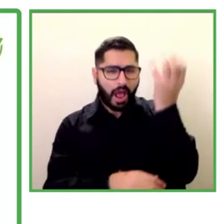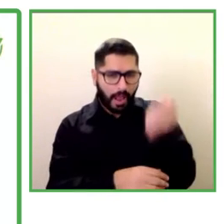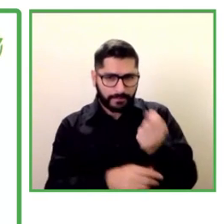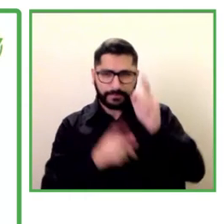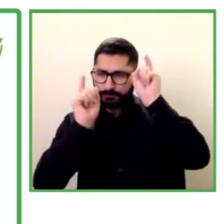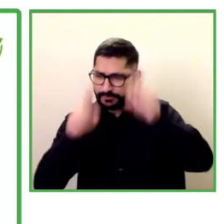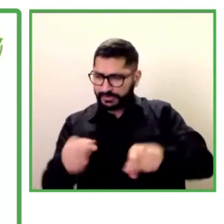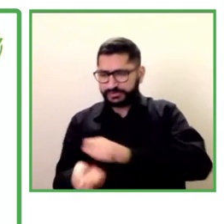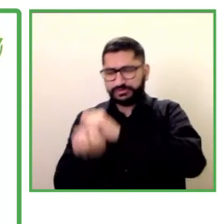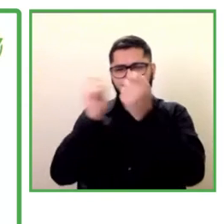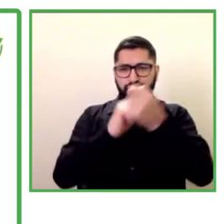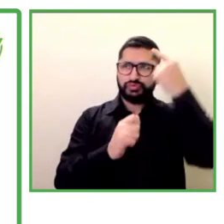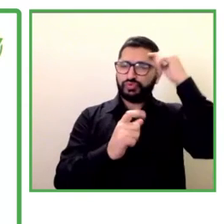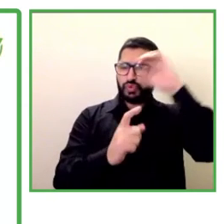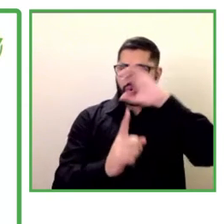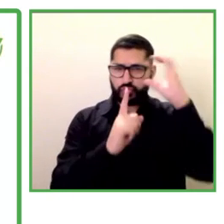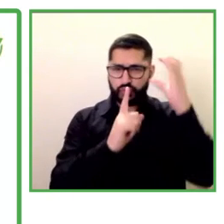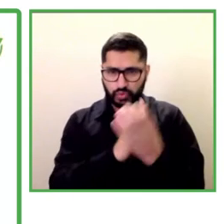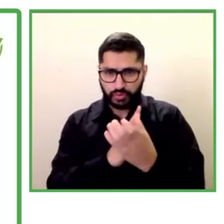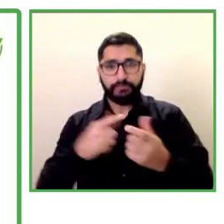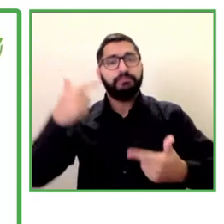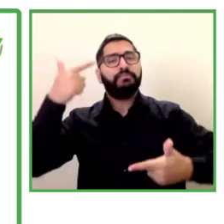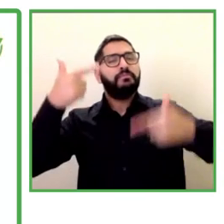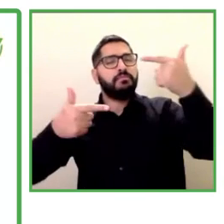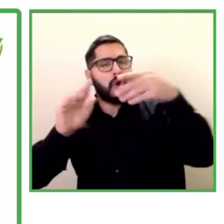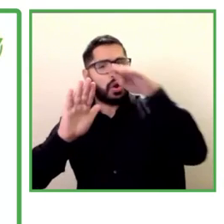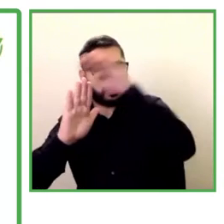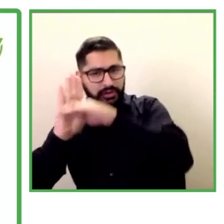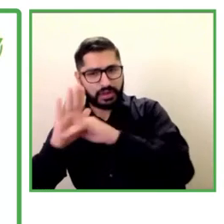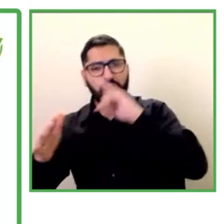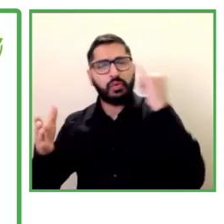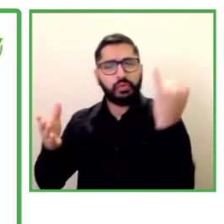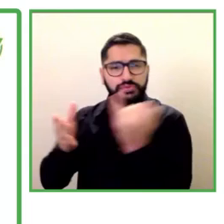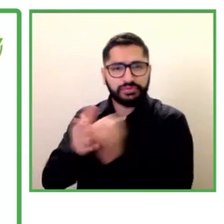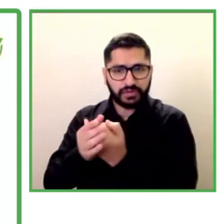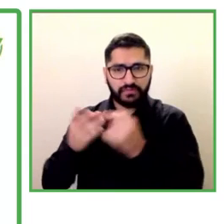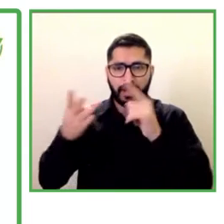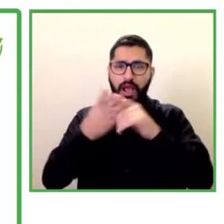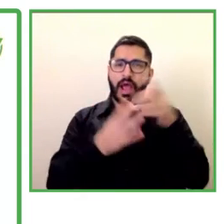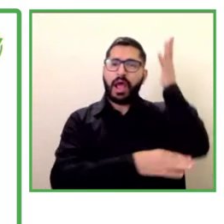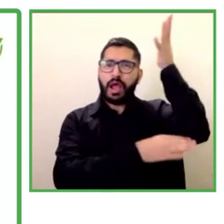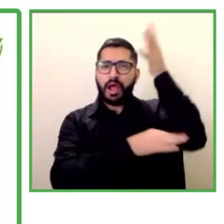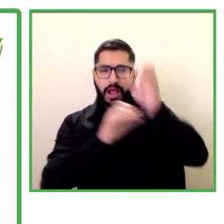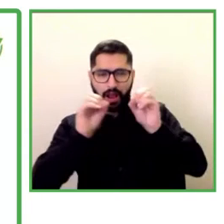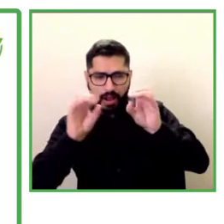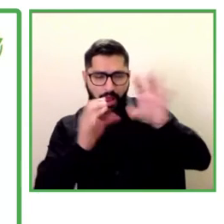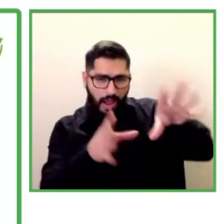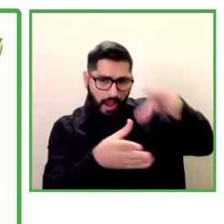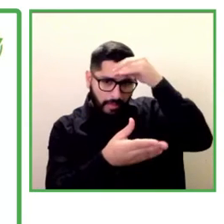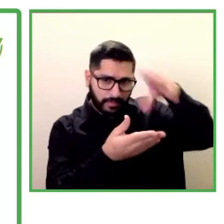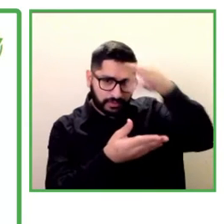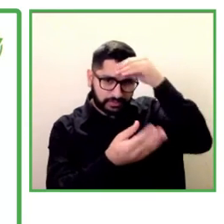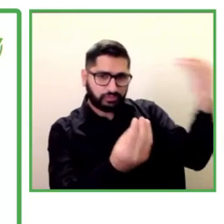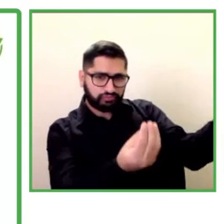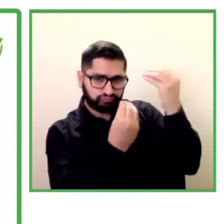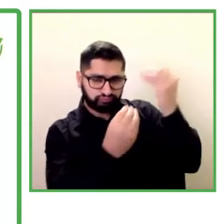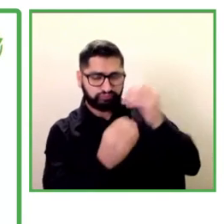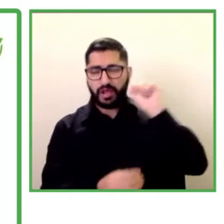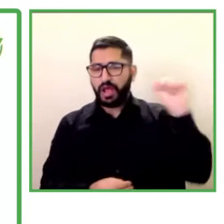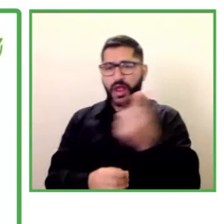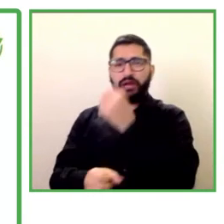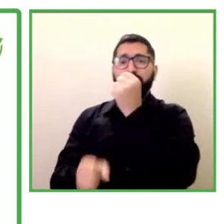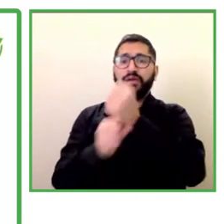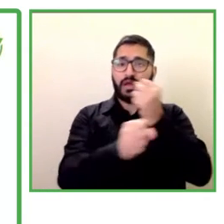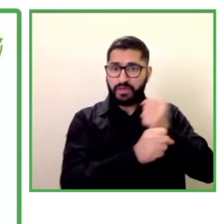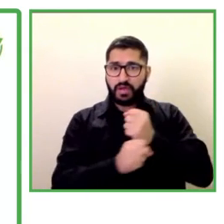in culture of inclusive policies, training out to all of the collaborators so that everybody can have these